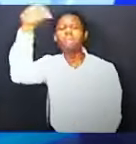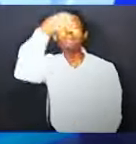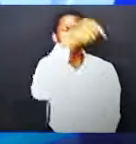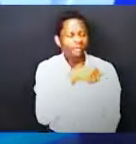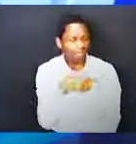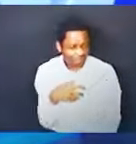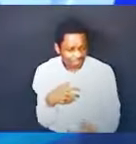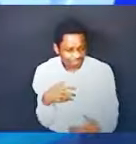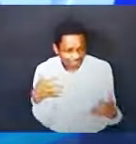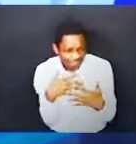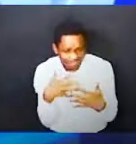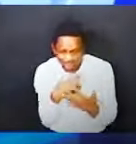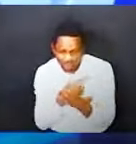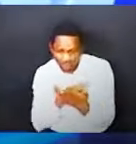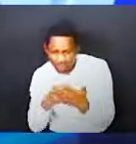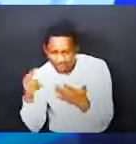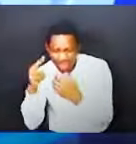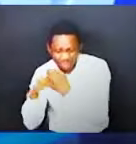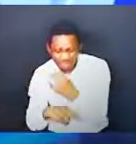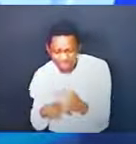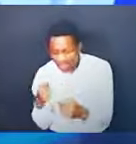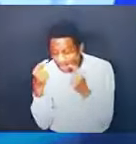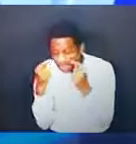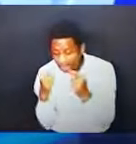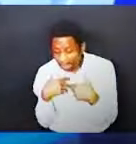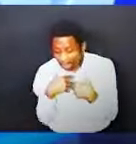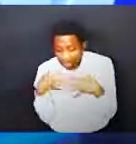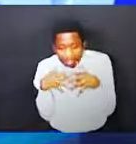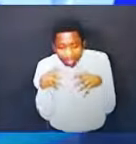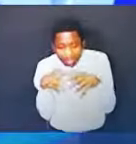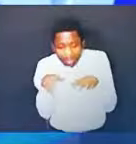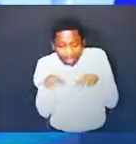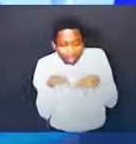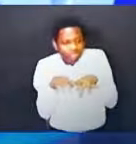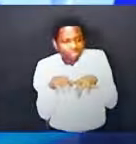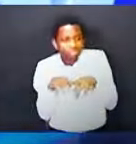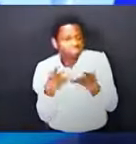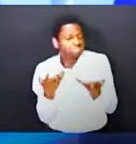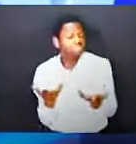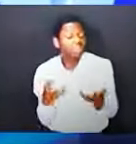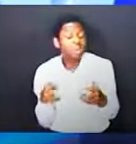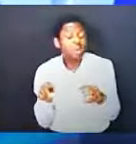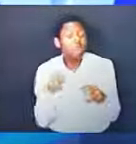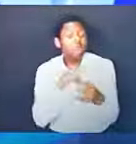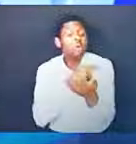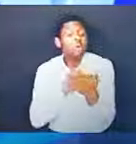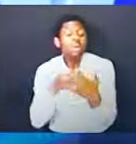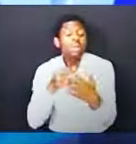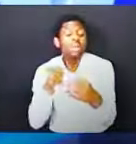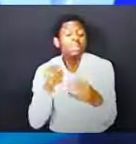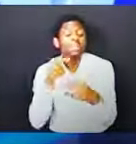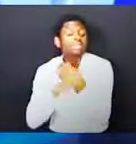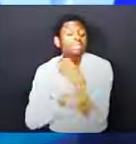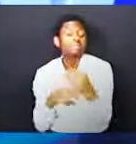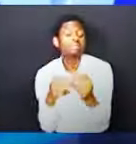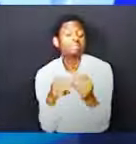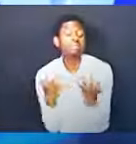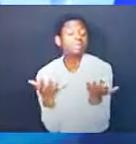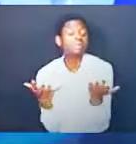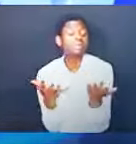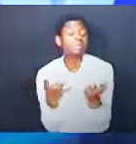People fear holiness. But you see, holiness is to live the normal Christian